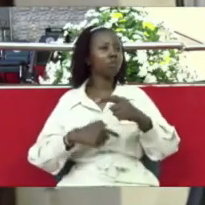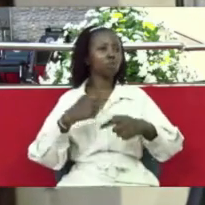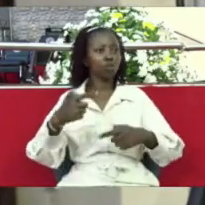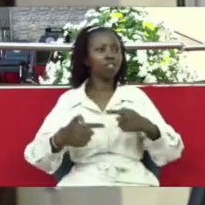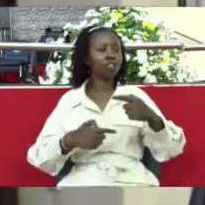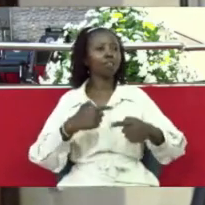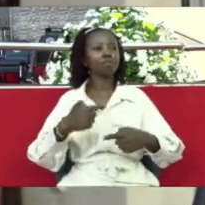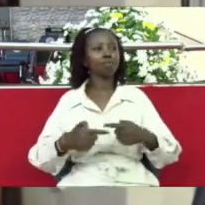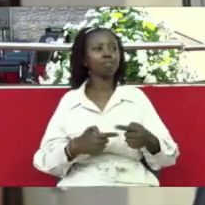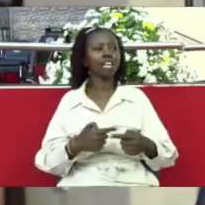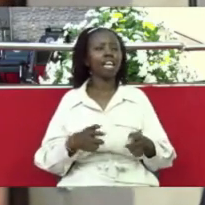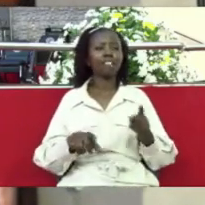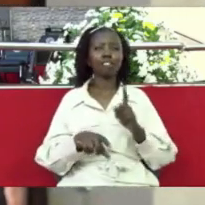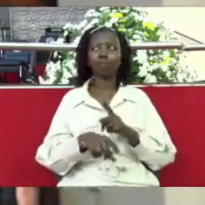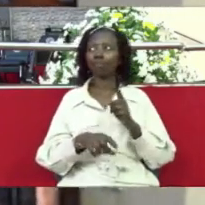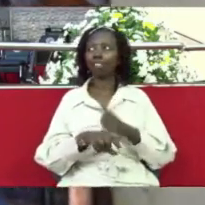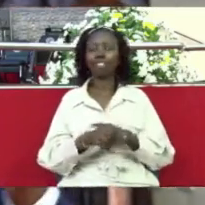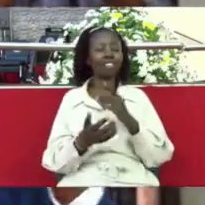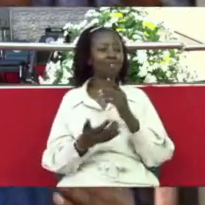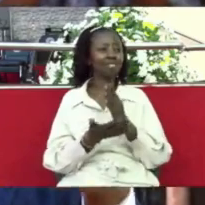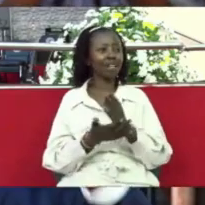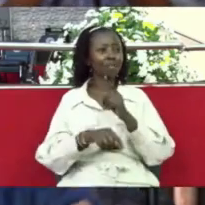And things get worse and worse and worse.